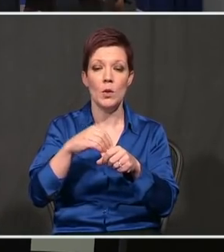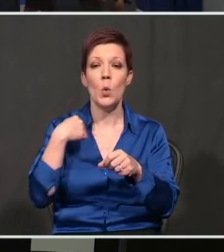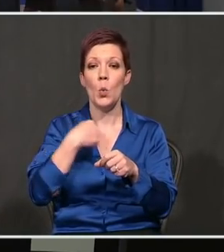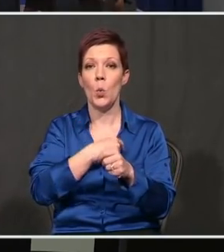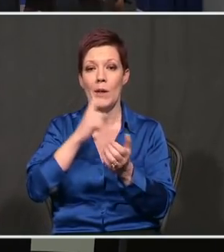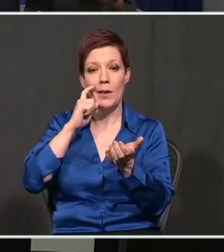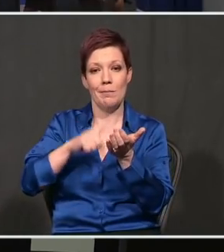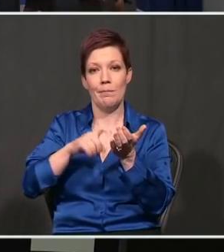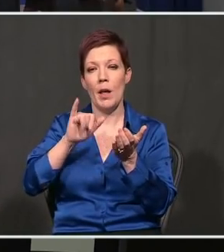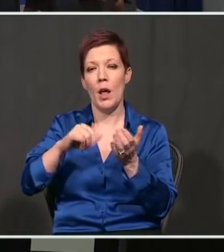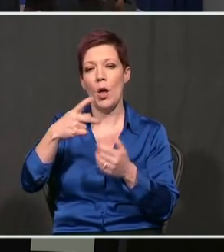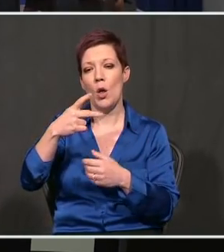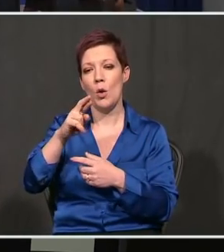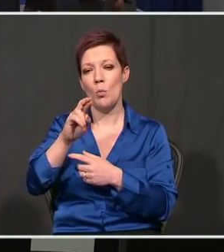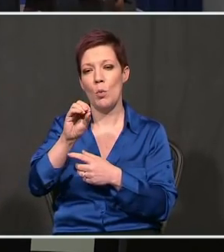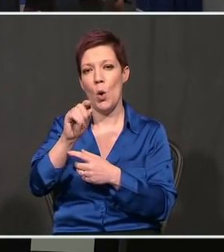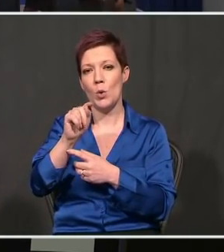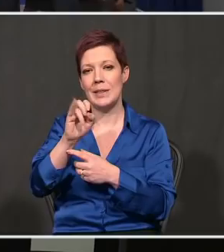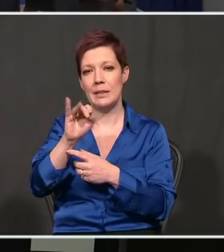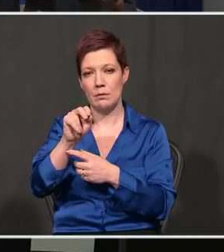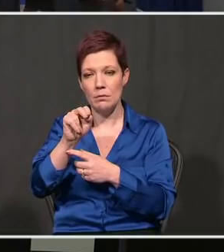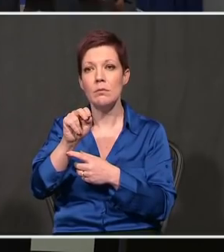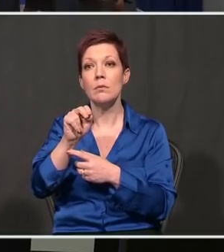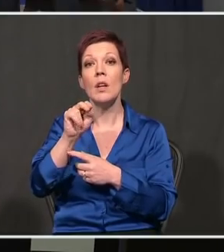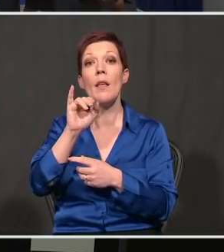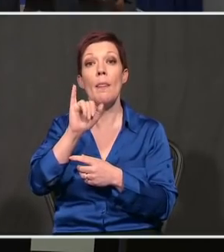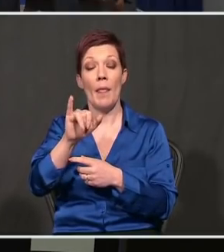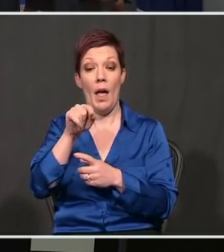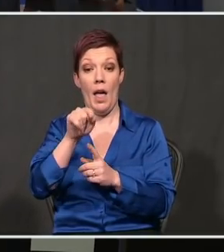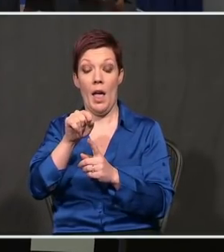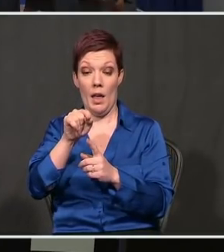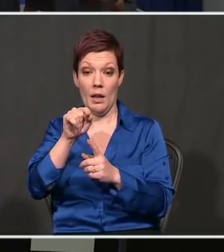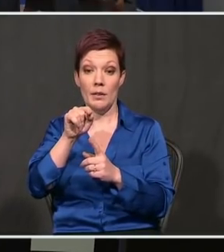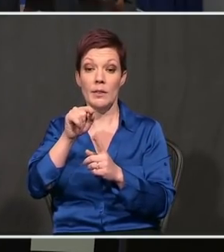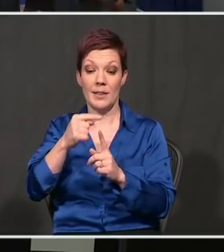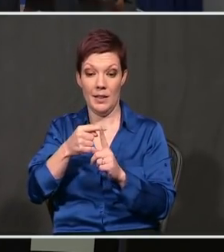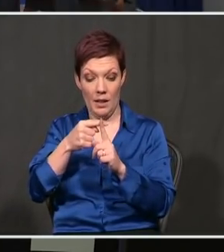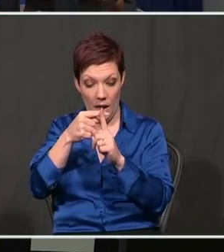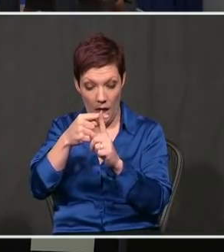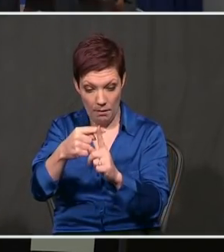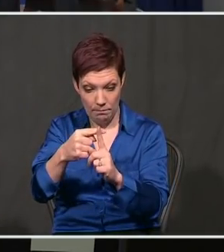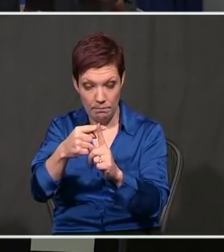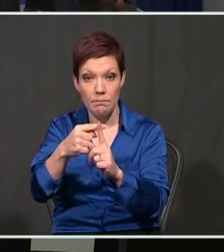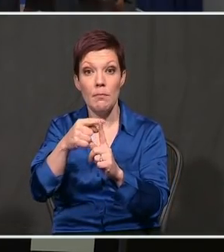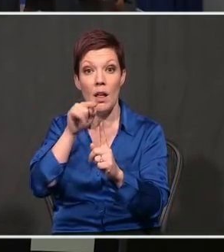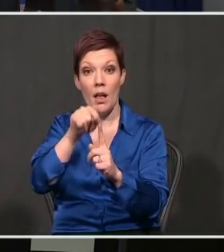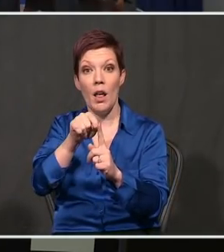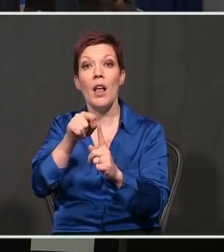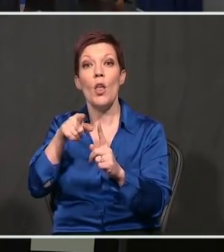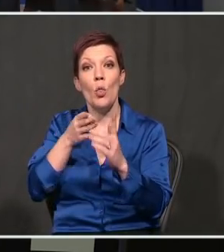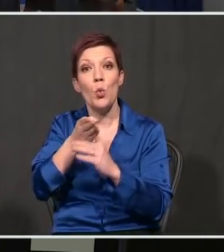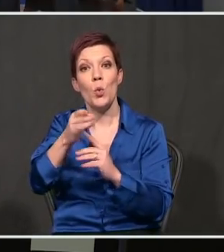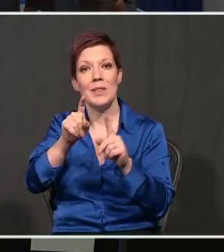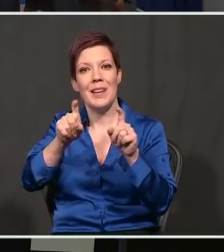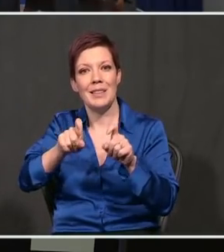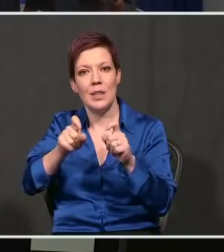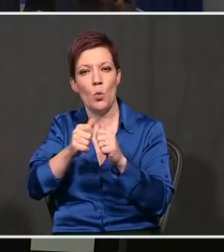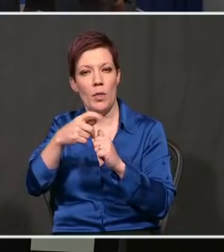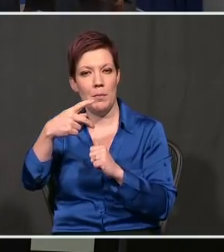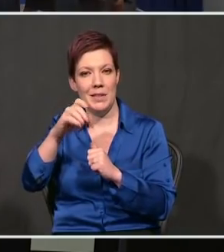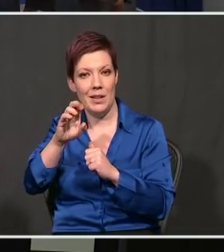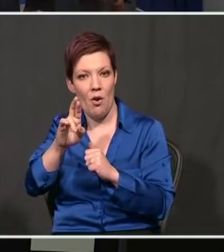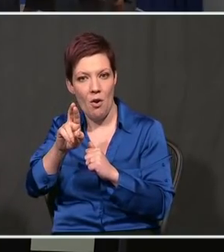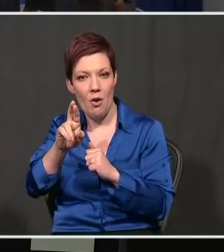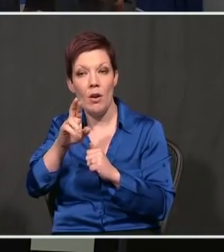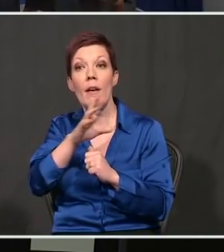spike protein is what the vaccine then ultimately was able to target, all the way through the testing with PCR and in many